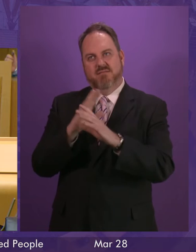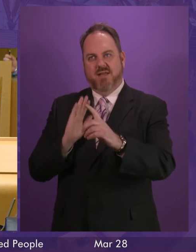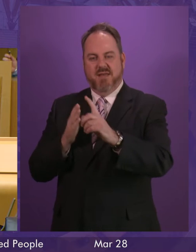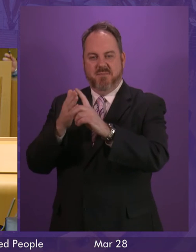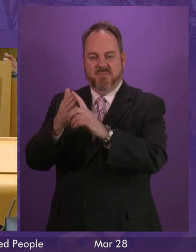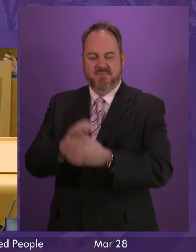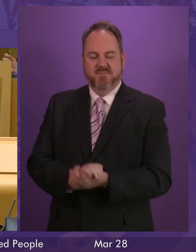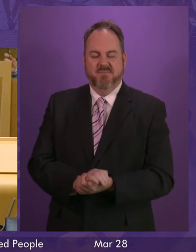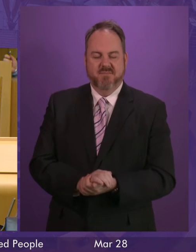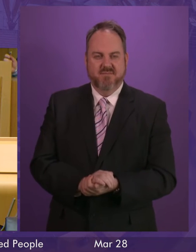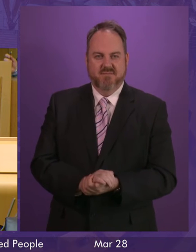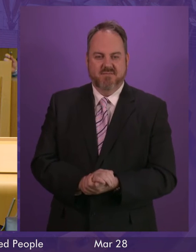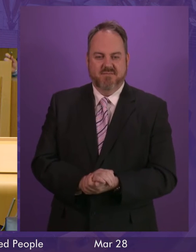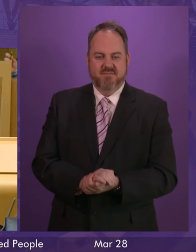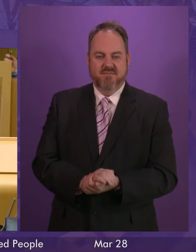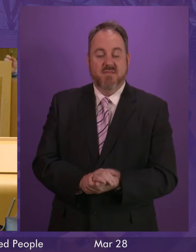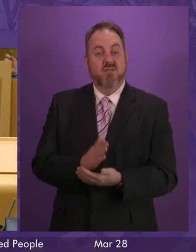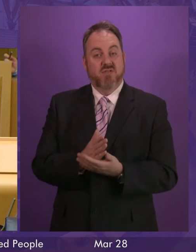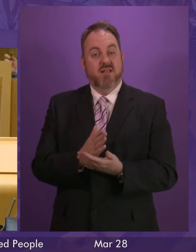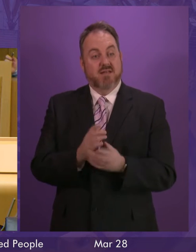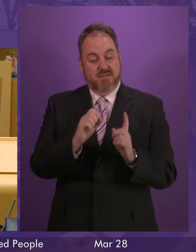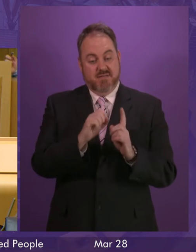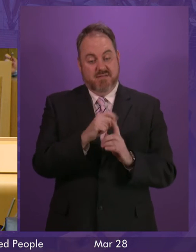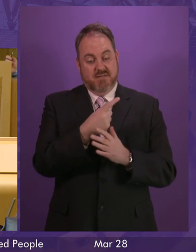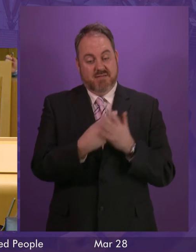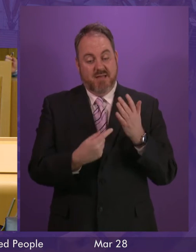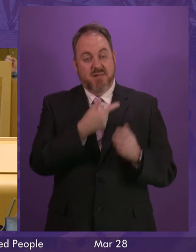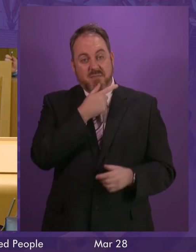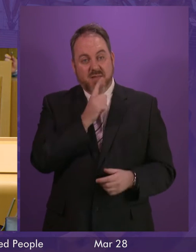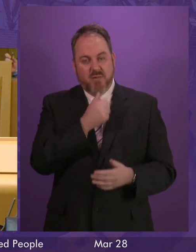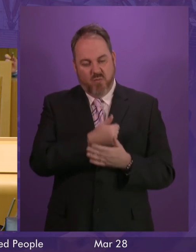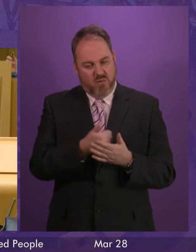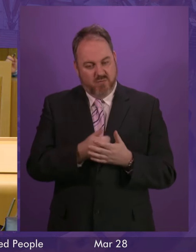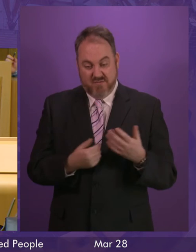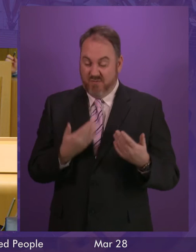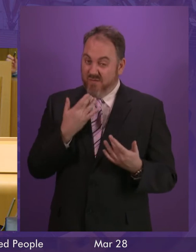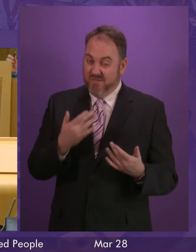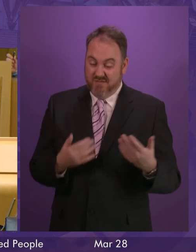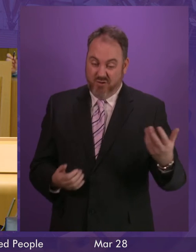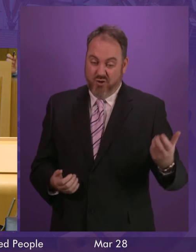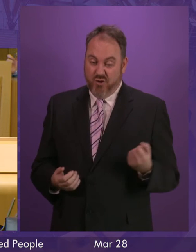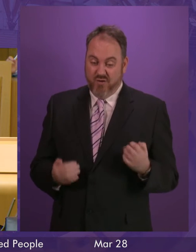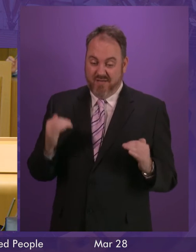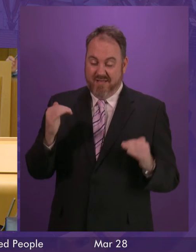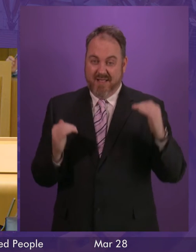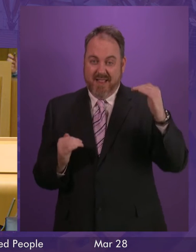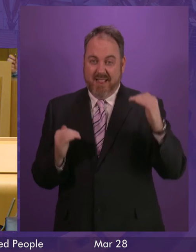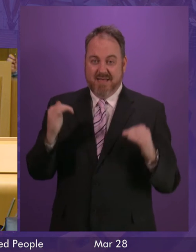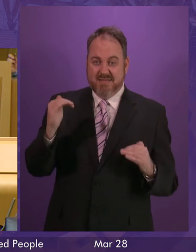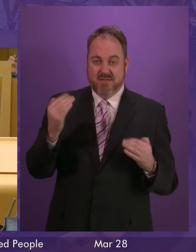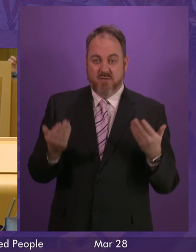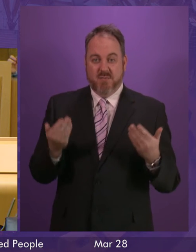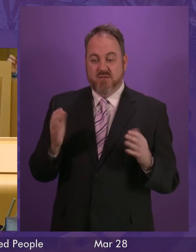be required. Disabled people as well continue to earn less than non-disabled people. Compounding these